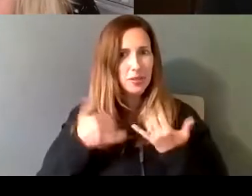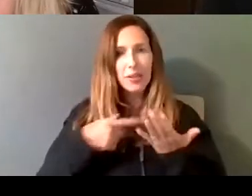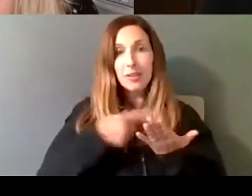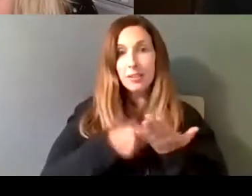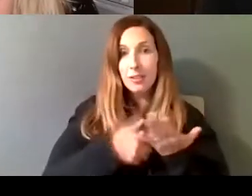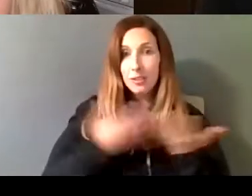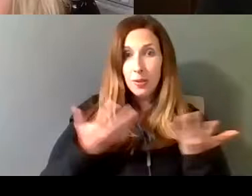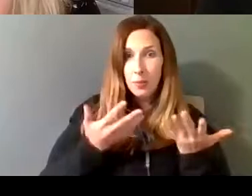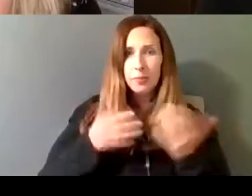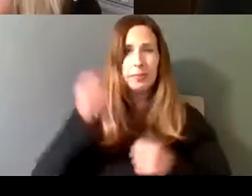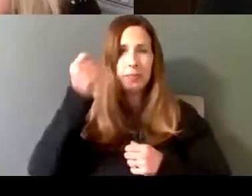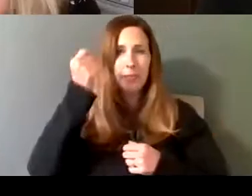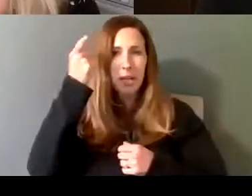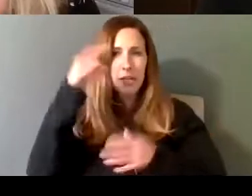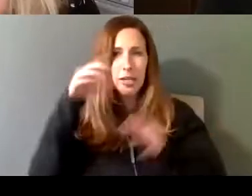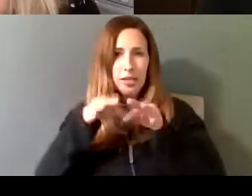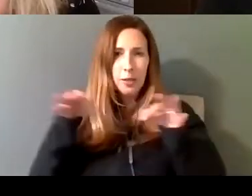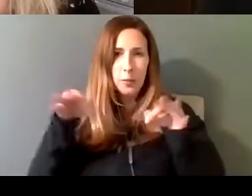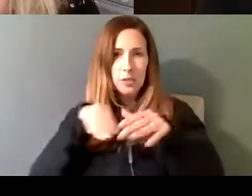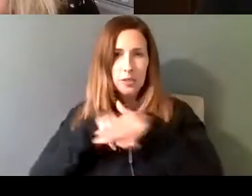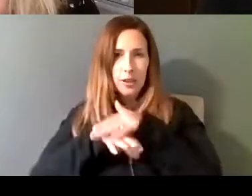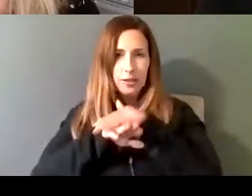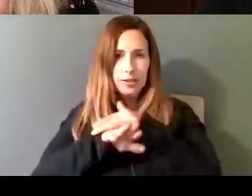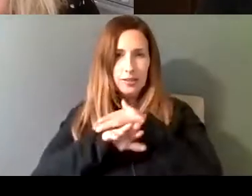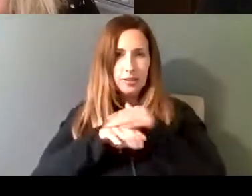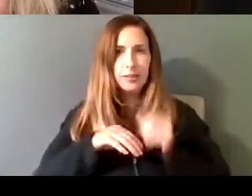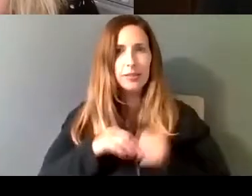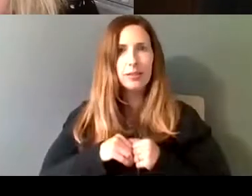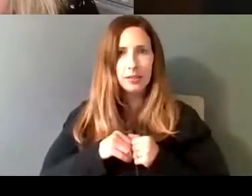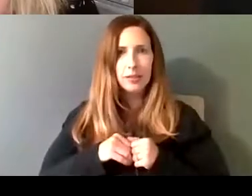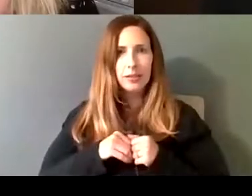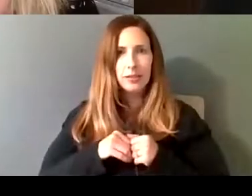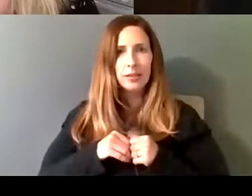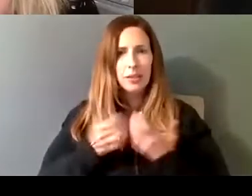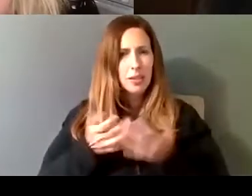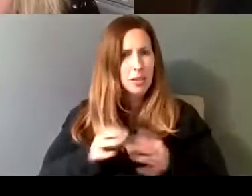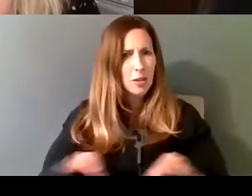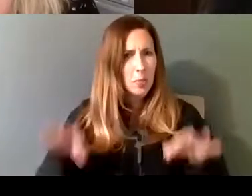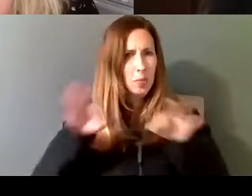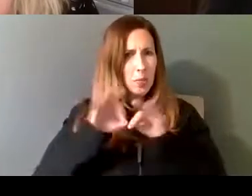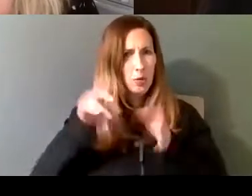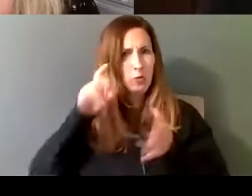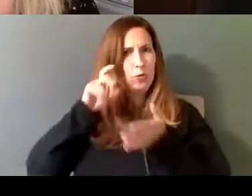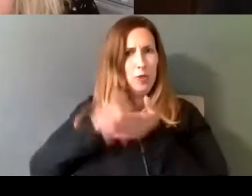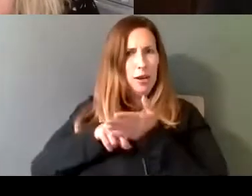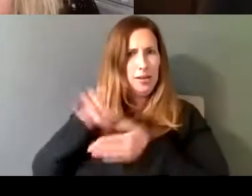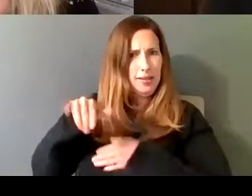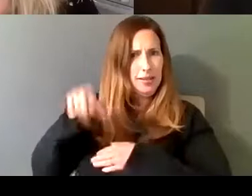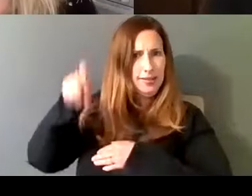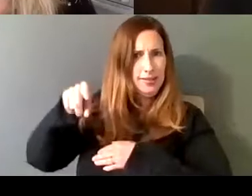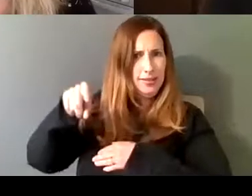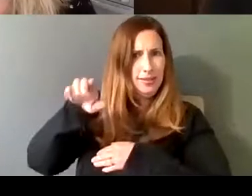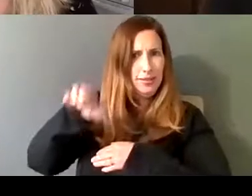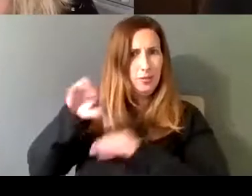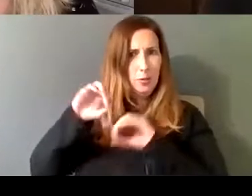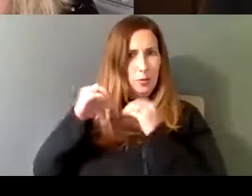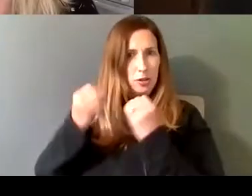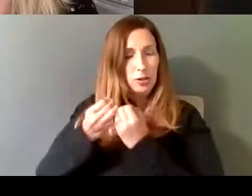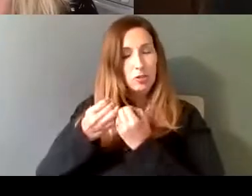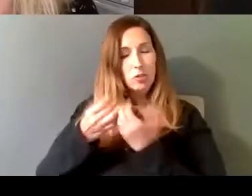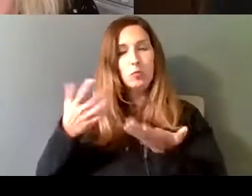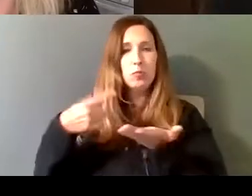language access, the importance of recognizing this as a need in your organization, and exploring some pro tips